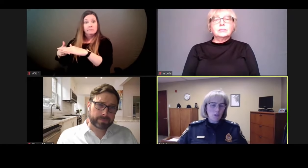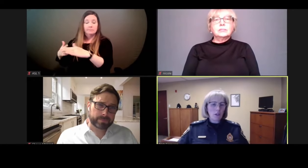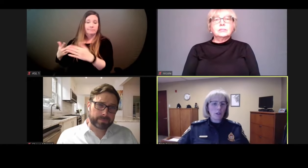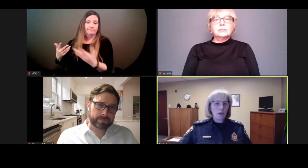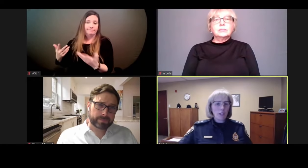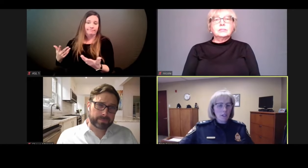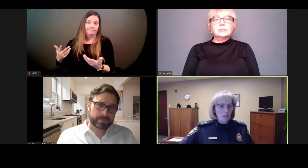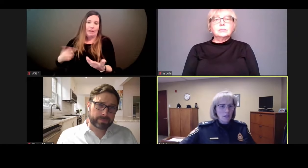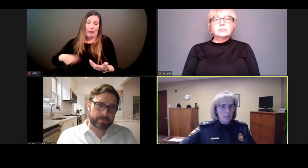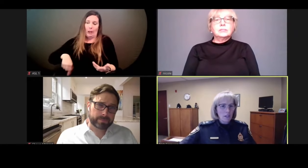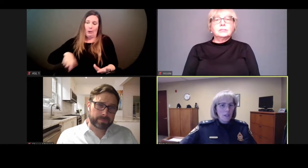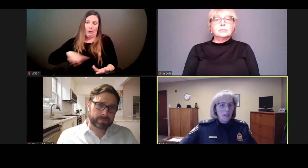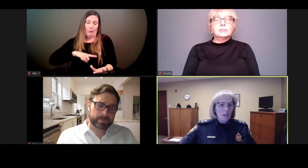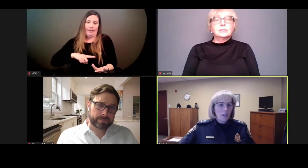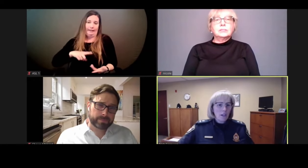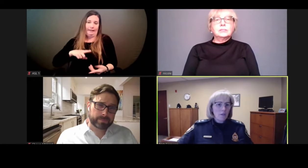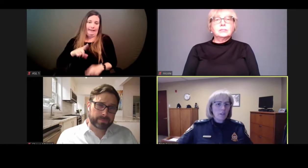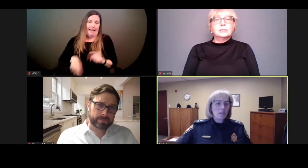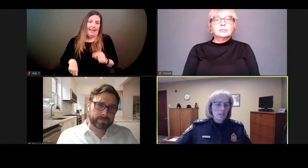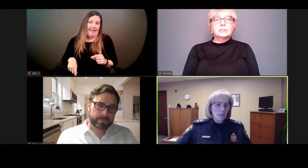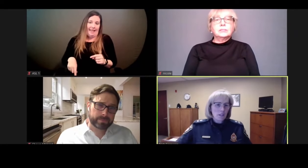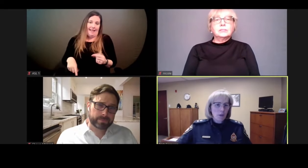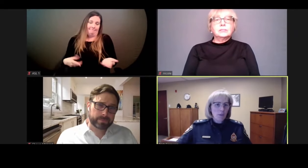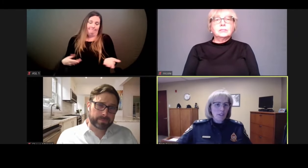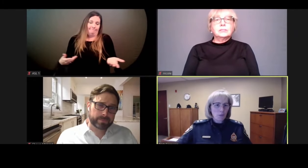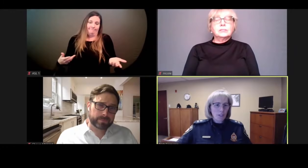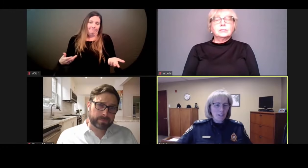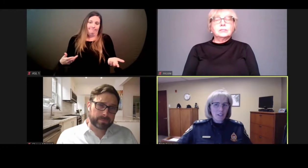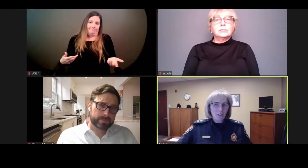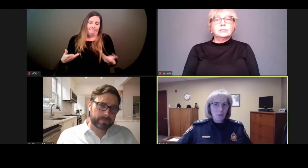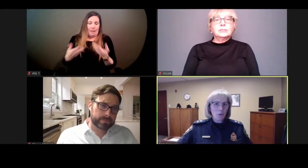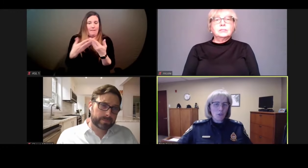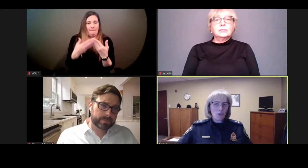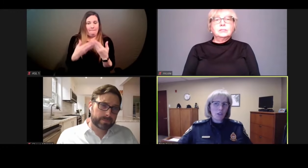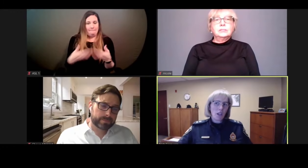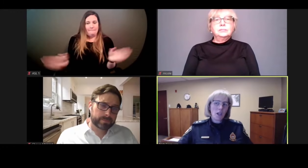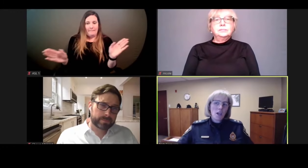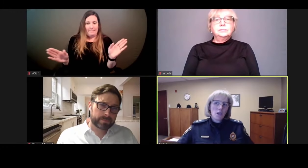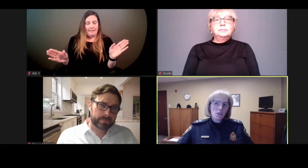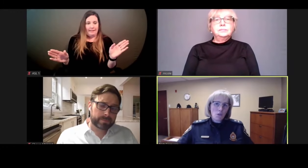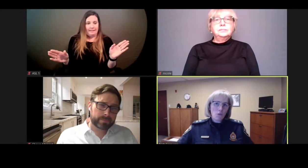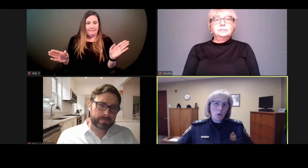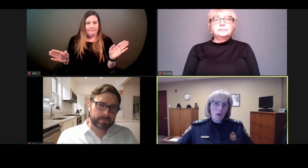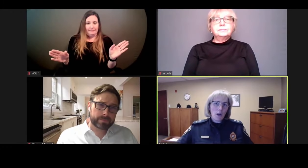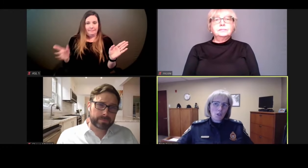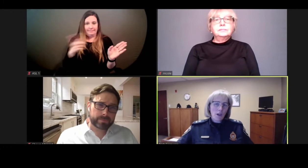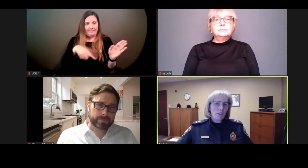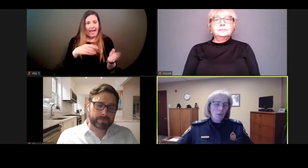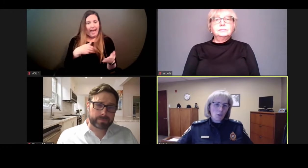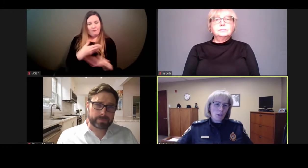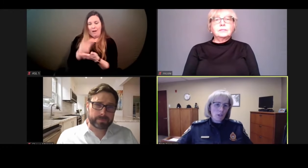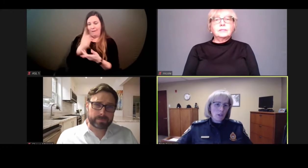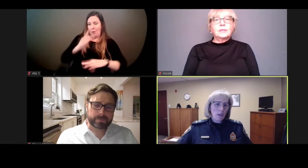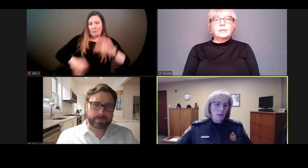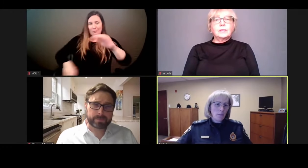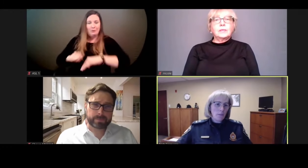That's just not a right that obviously this public is willing to give up, nor should they. So our traffic